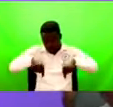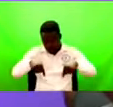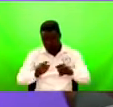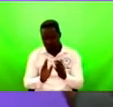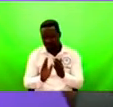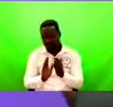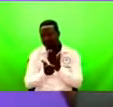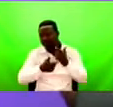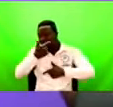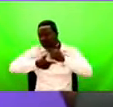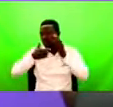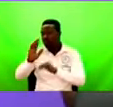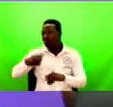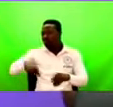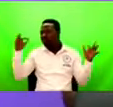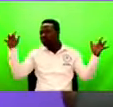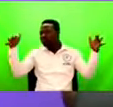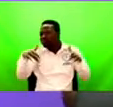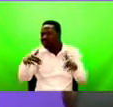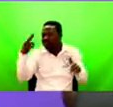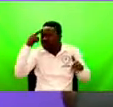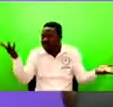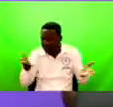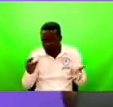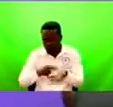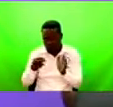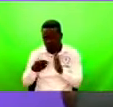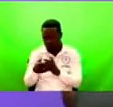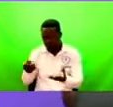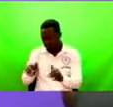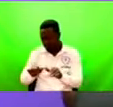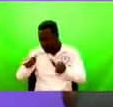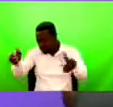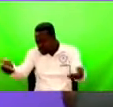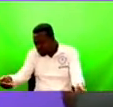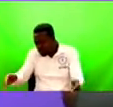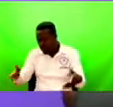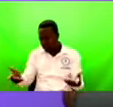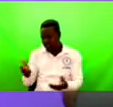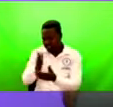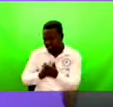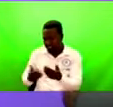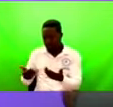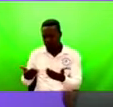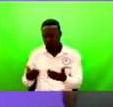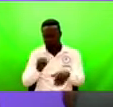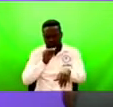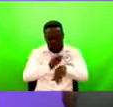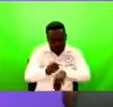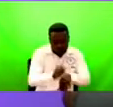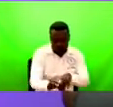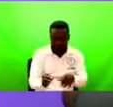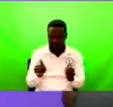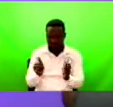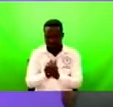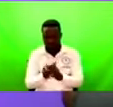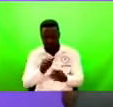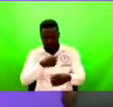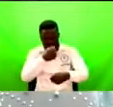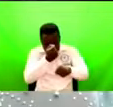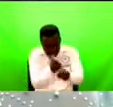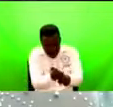here. We are here to induct and introduce certain ministries that we have designed as a people